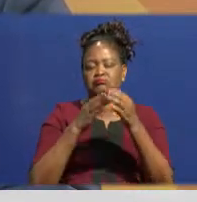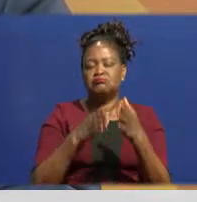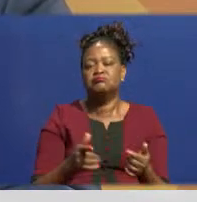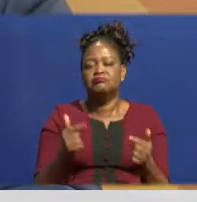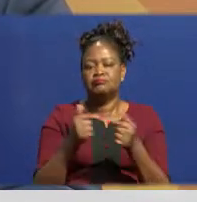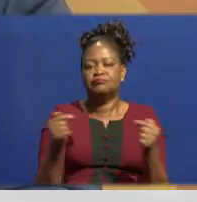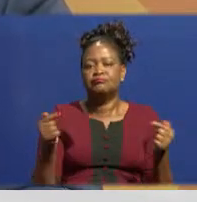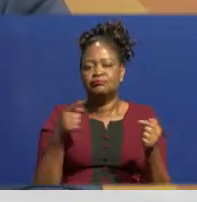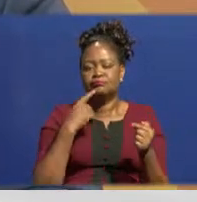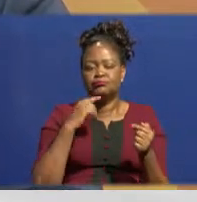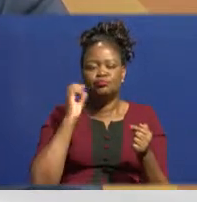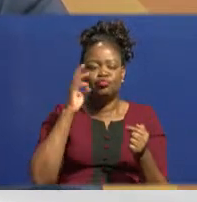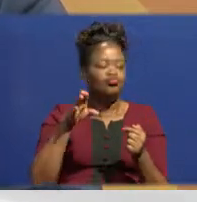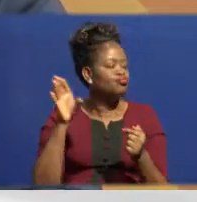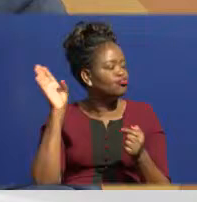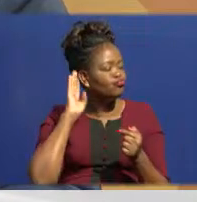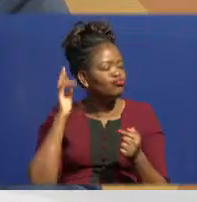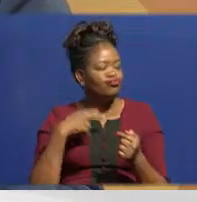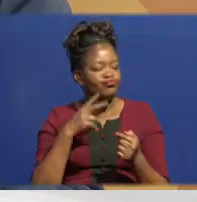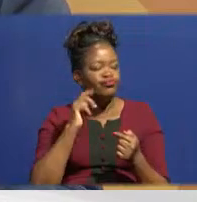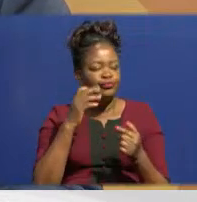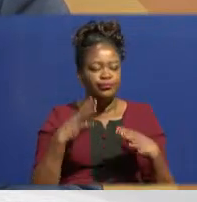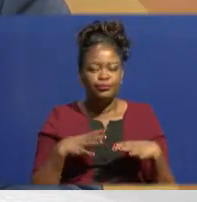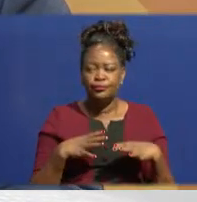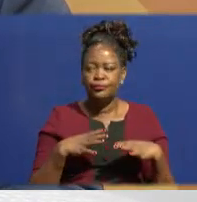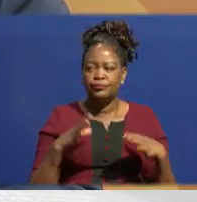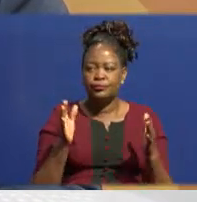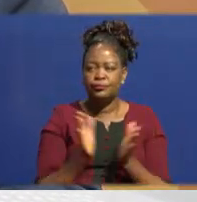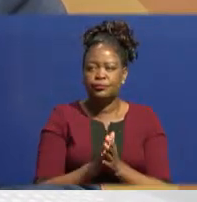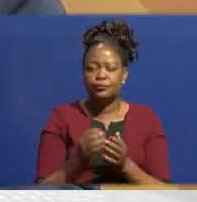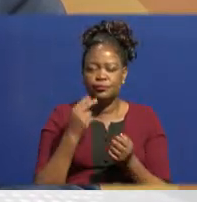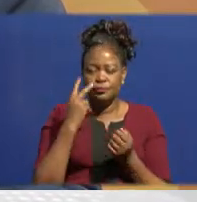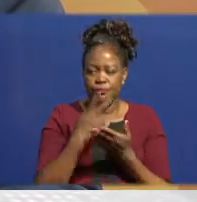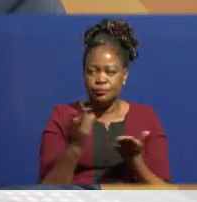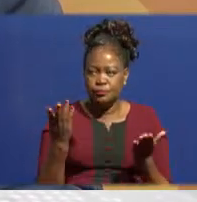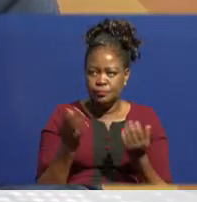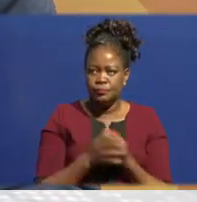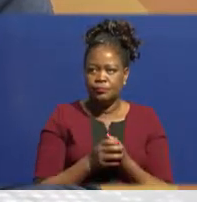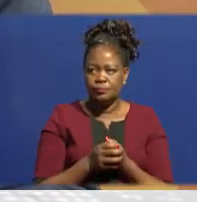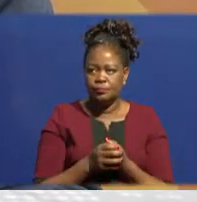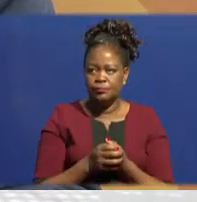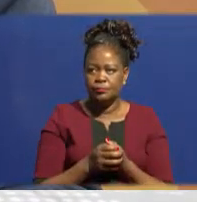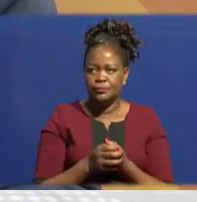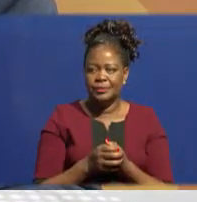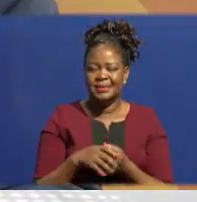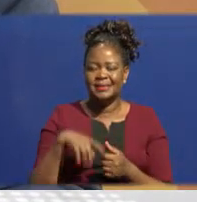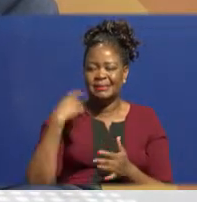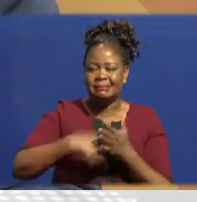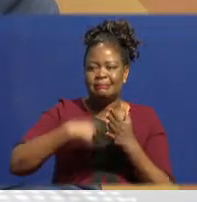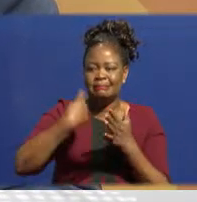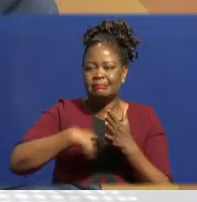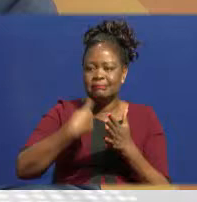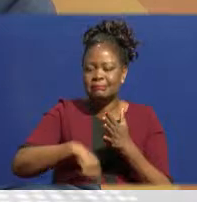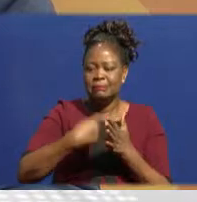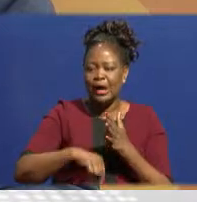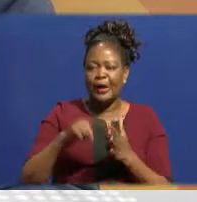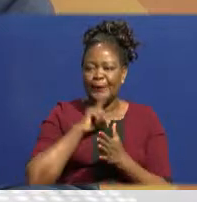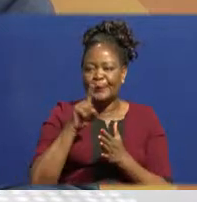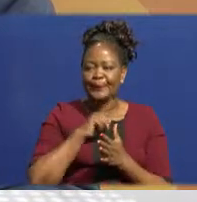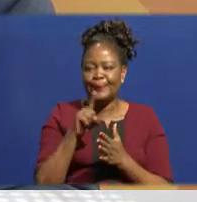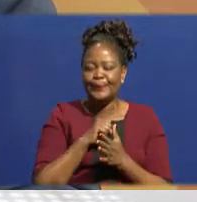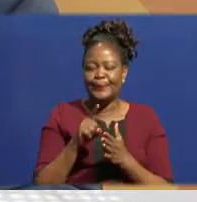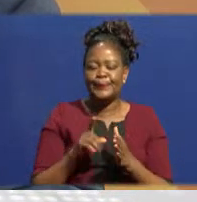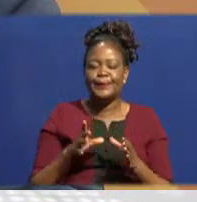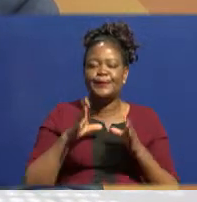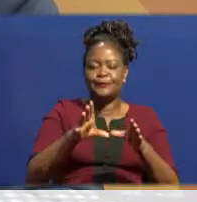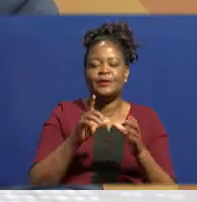who will be keenly listening to the voices of Kenyans. You have seen the punitive taxes we have already imposed to